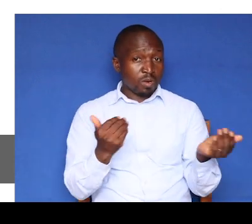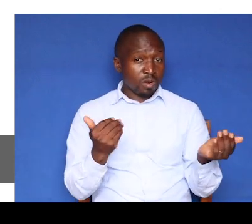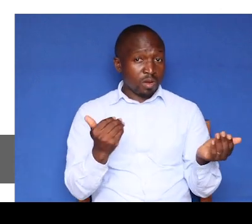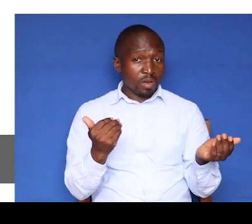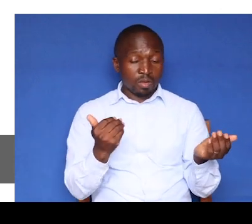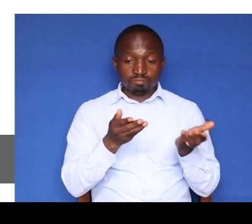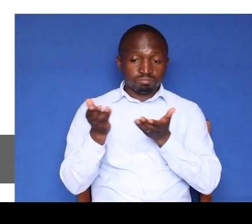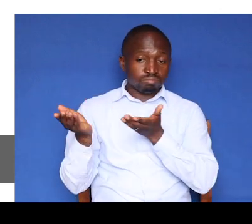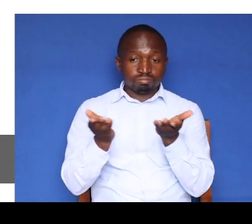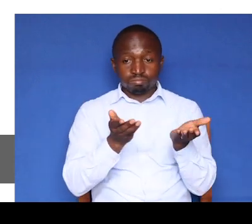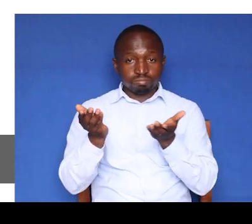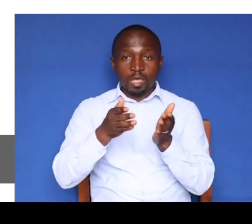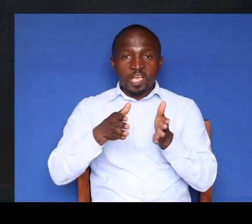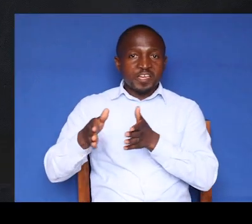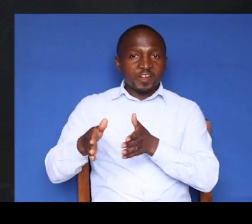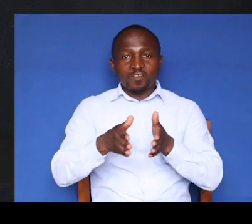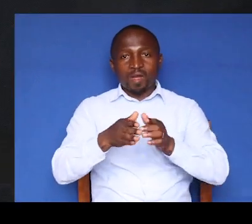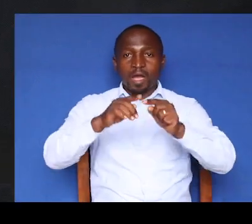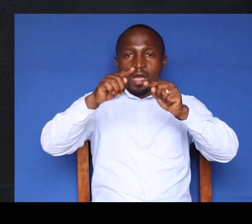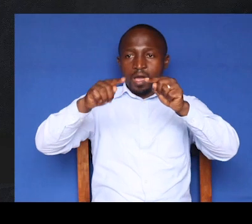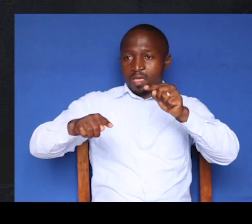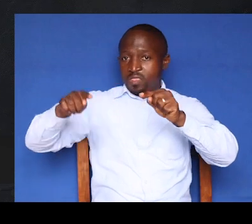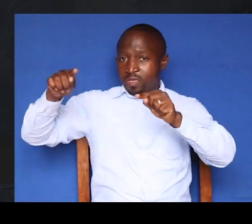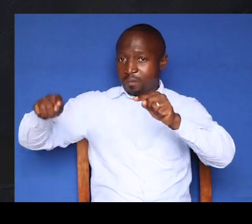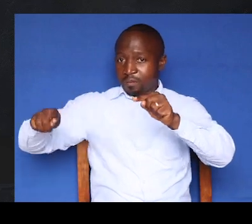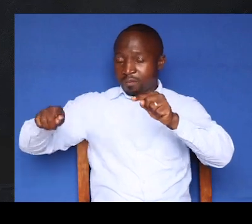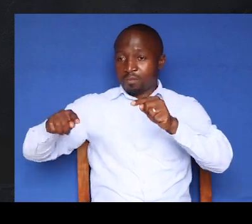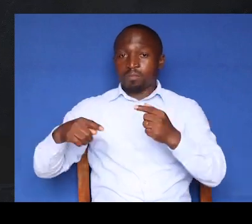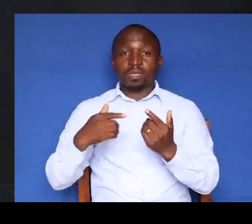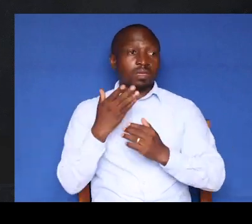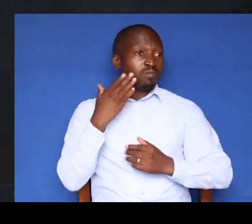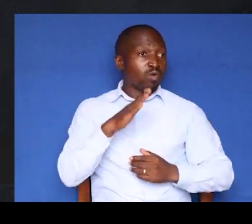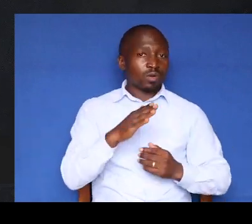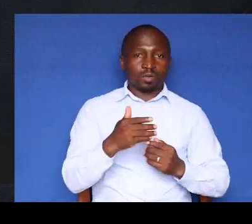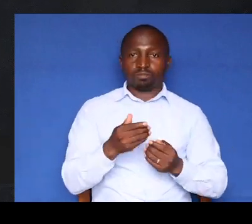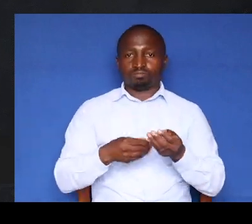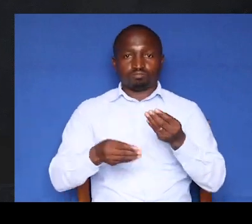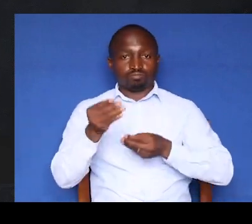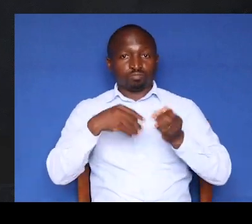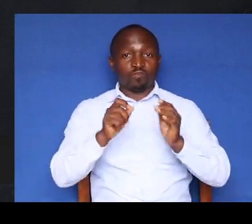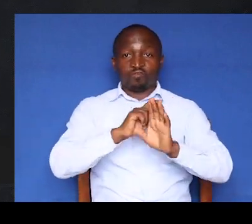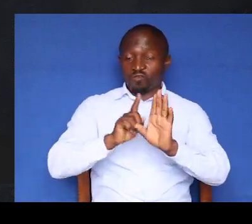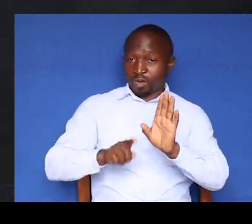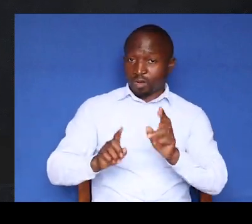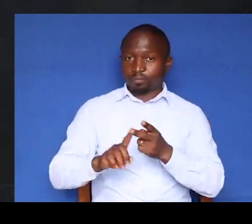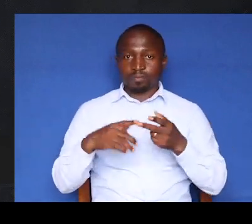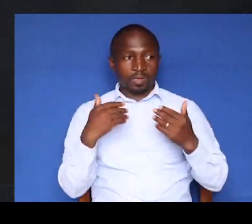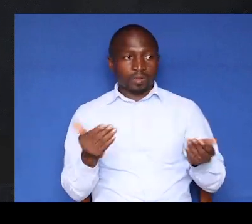Africa? River regime is about variation of water volume, but the dimension of